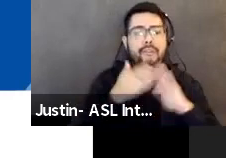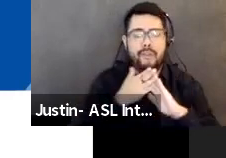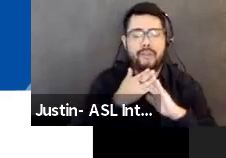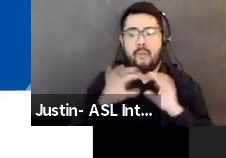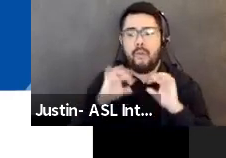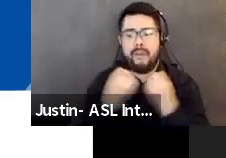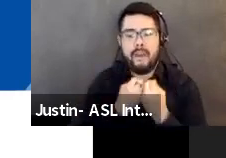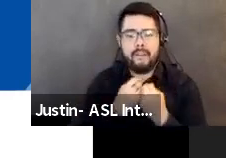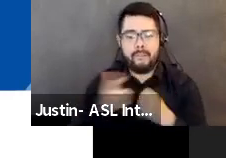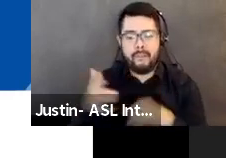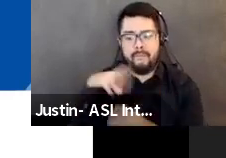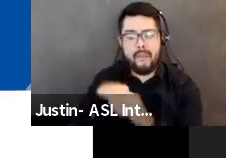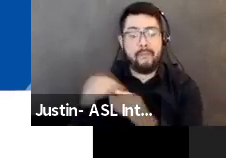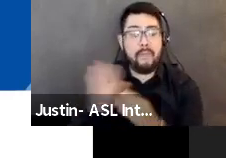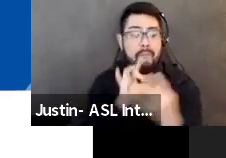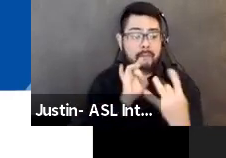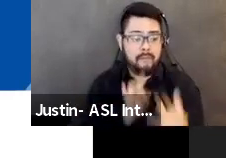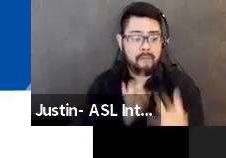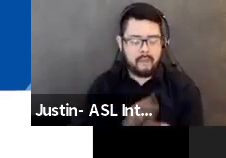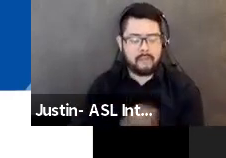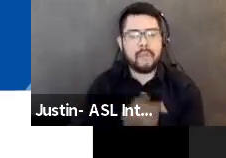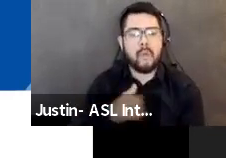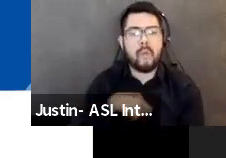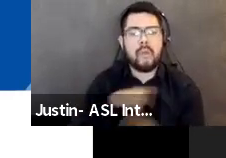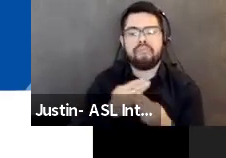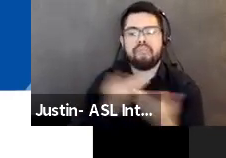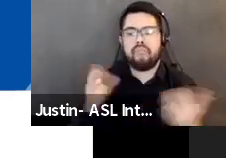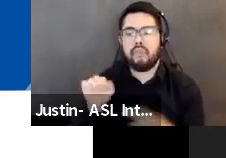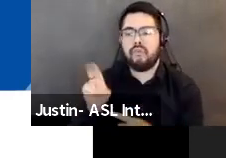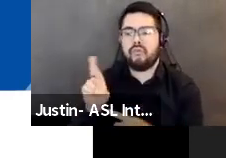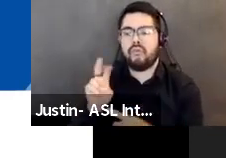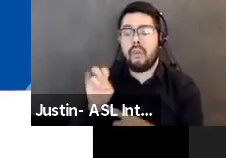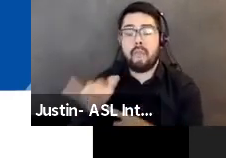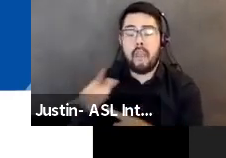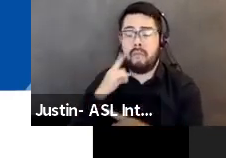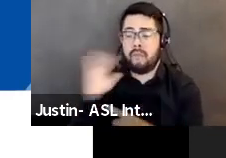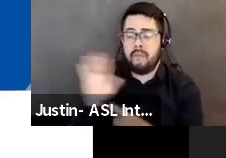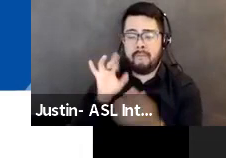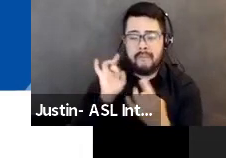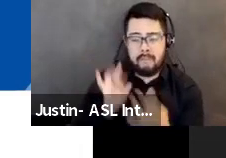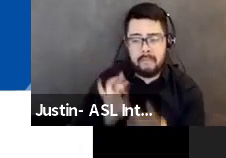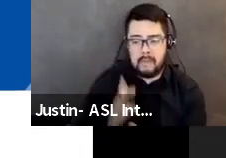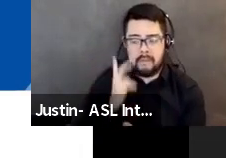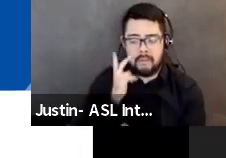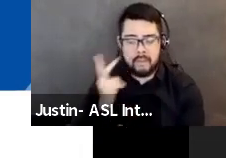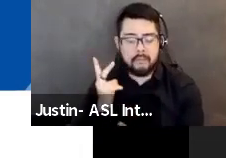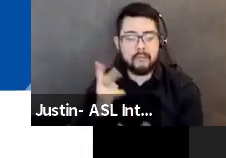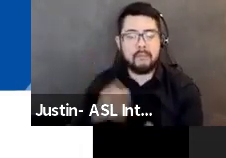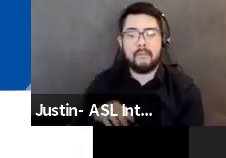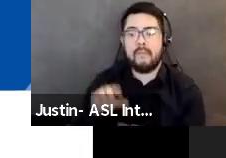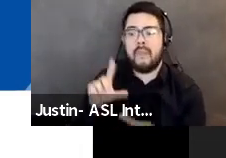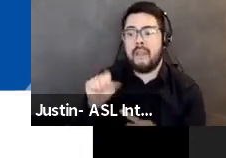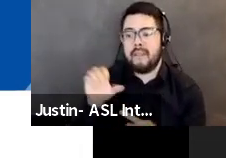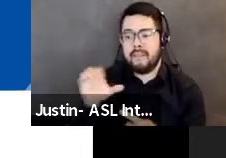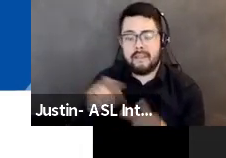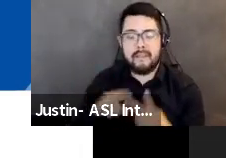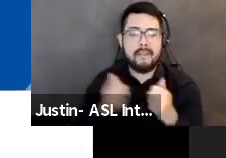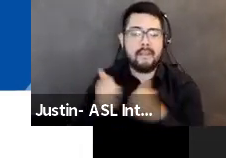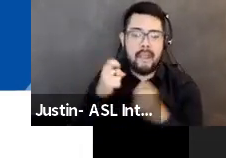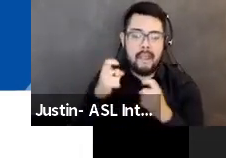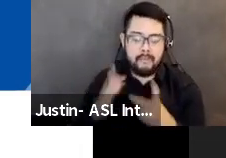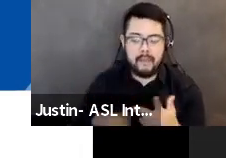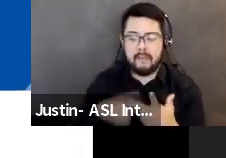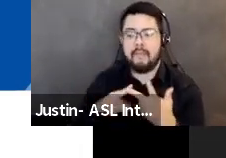organizations we conducted a survey to collect input from students parents staff members llcs and administrators